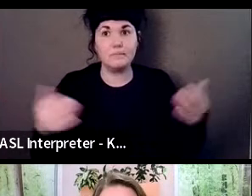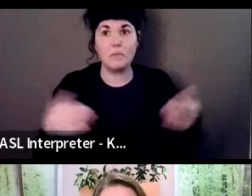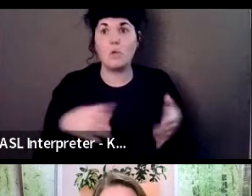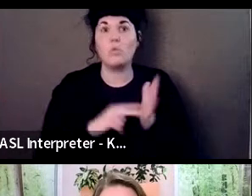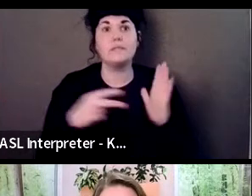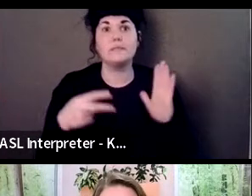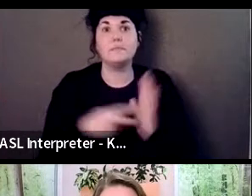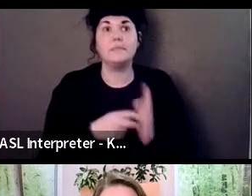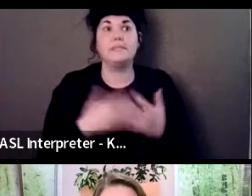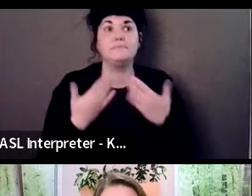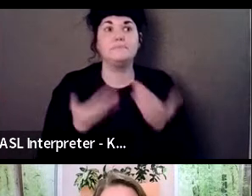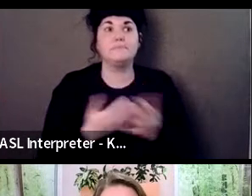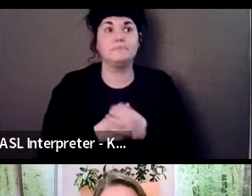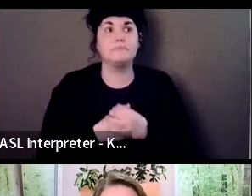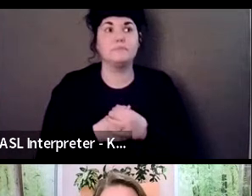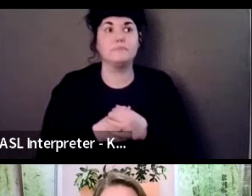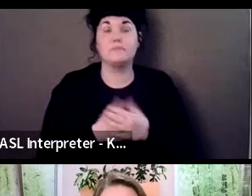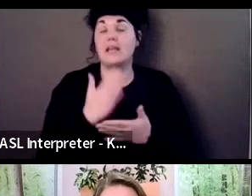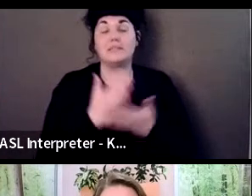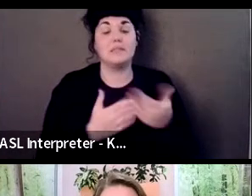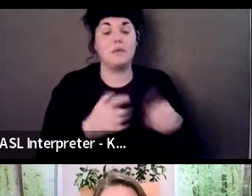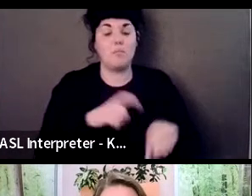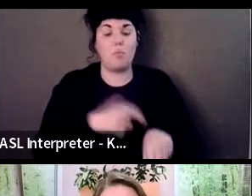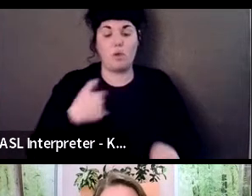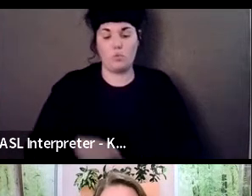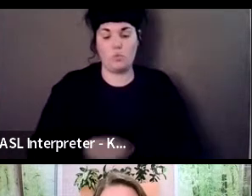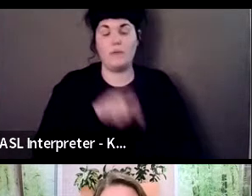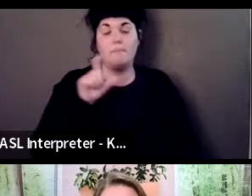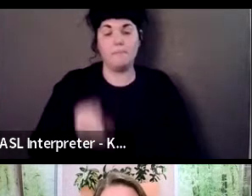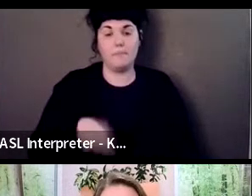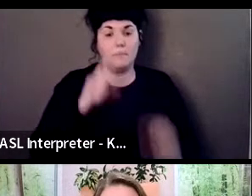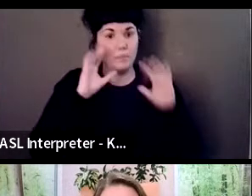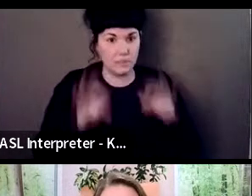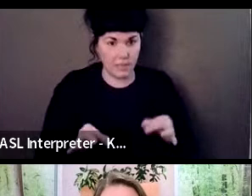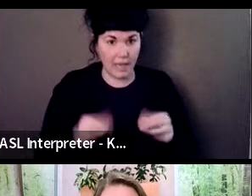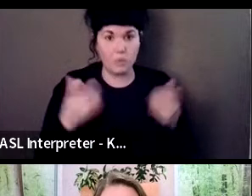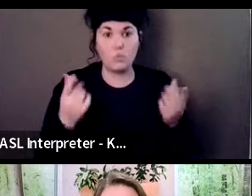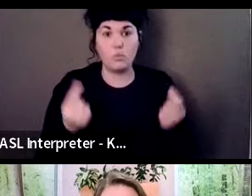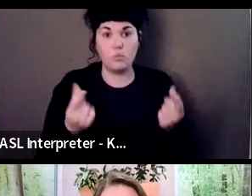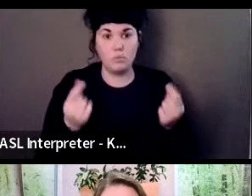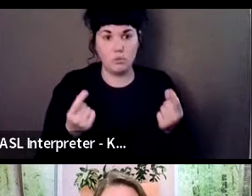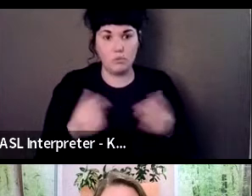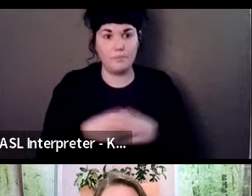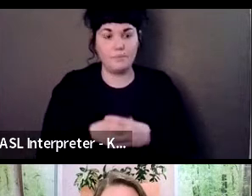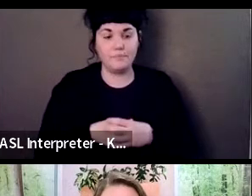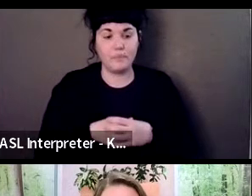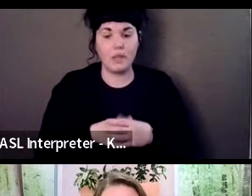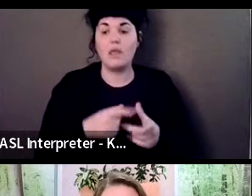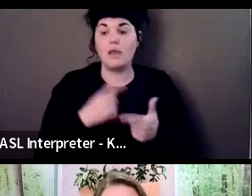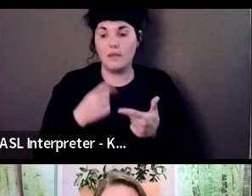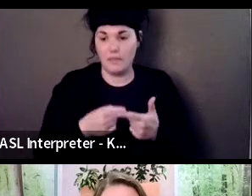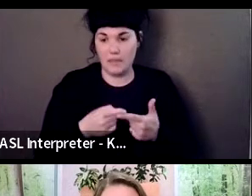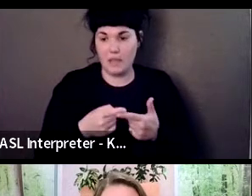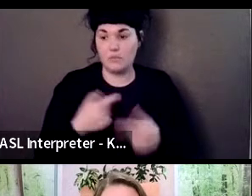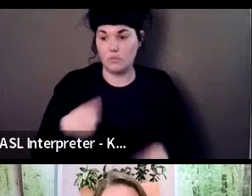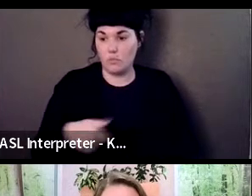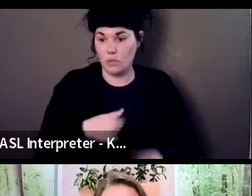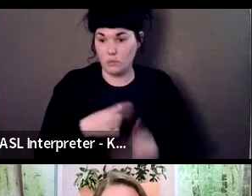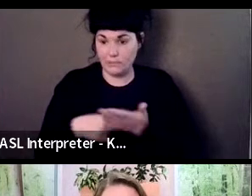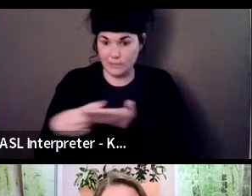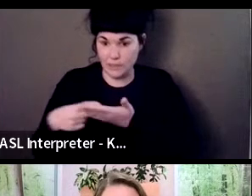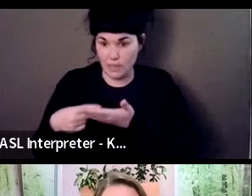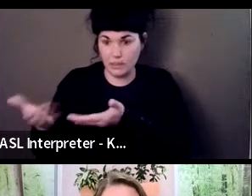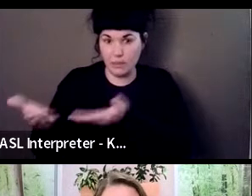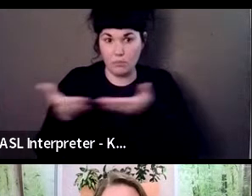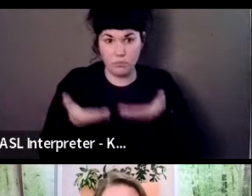we'll have to decide what way we're going to go, and we'll bring it back and we'll discuss it and see